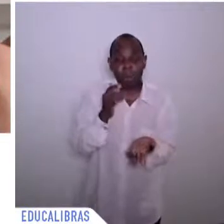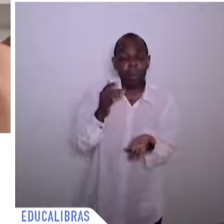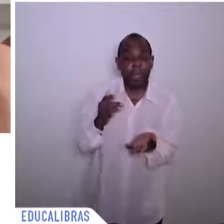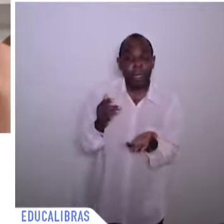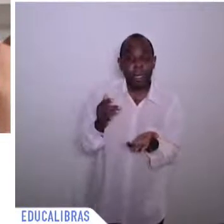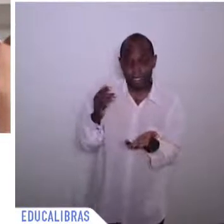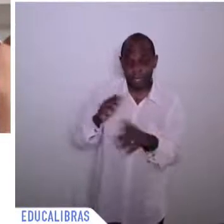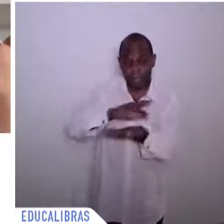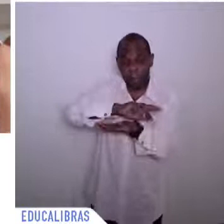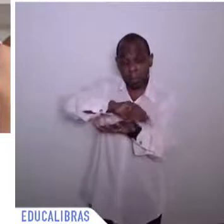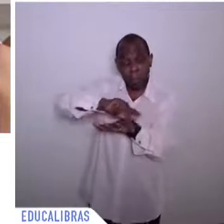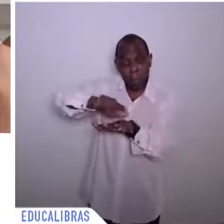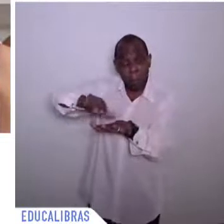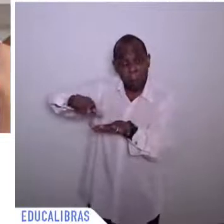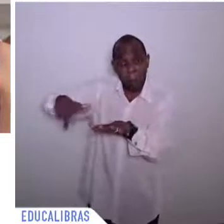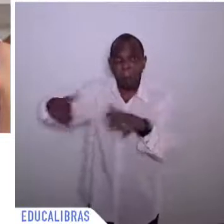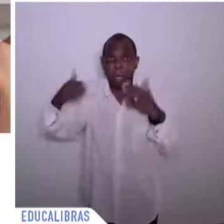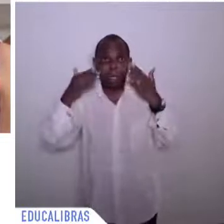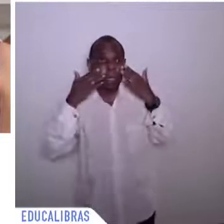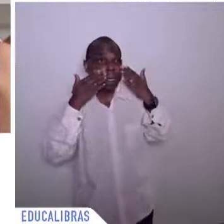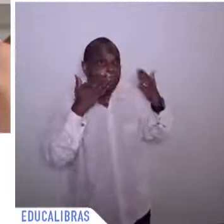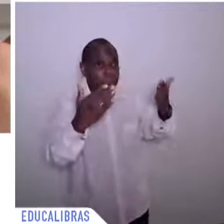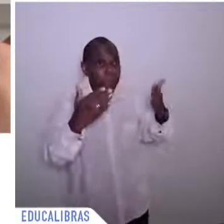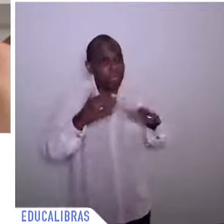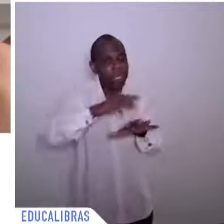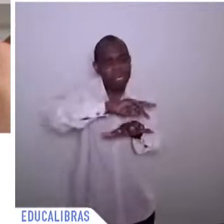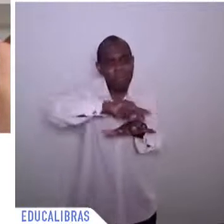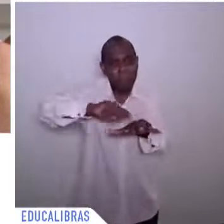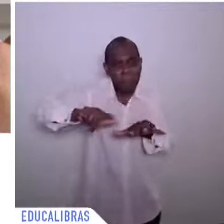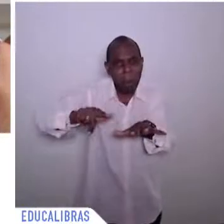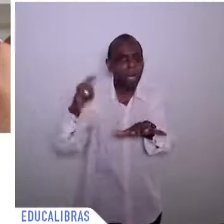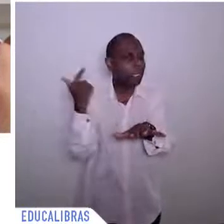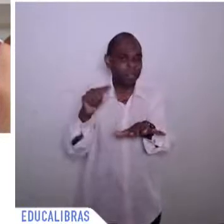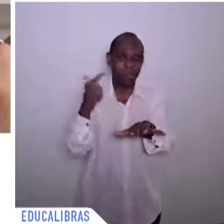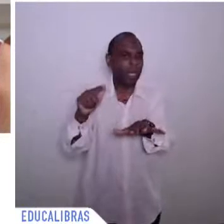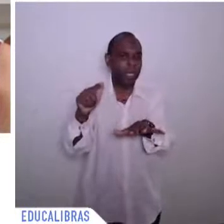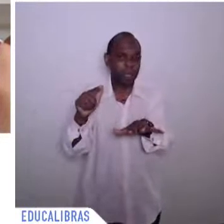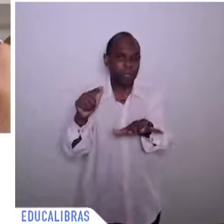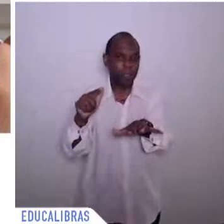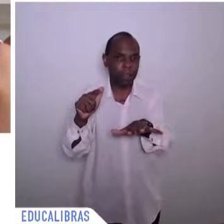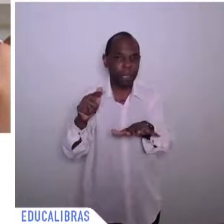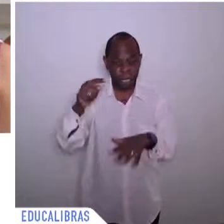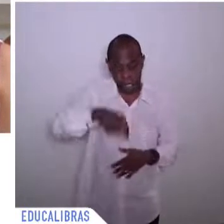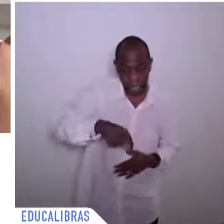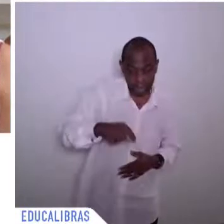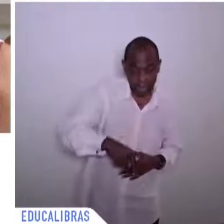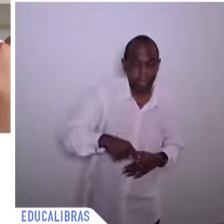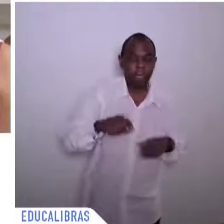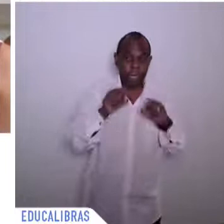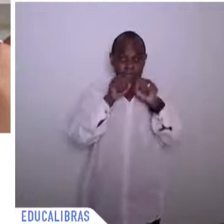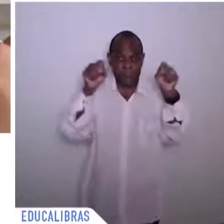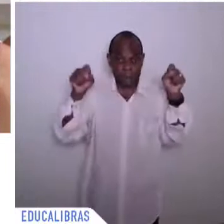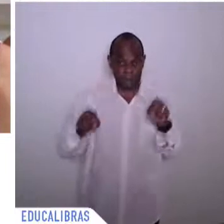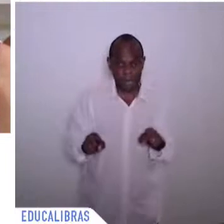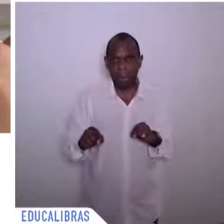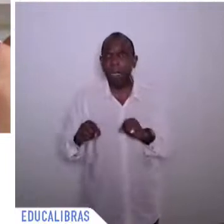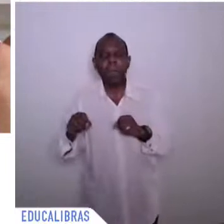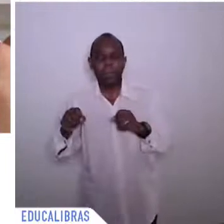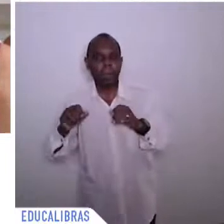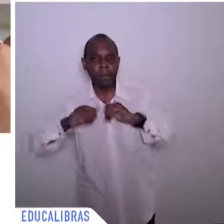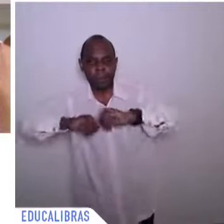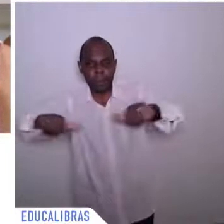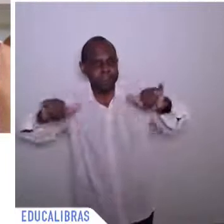constant lack of representativity, of plurality in our traditional press. This is an actual problem.